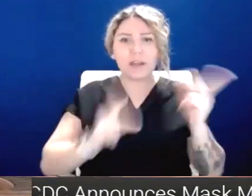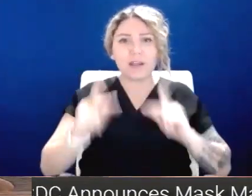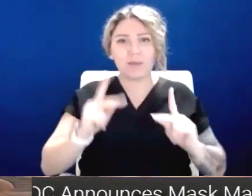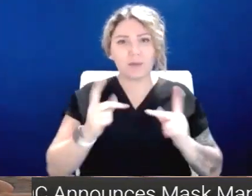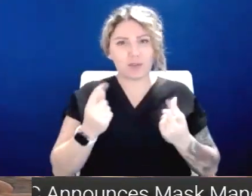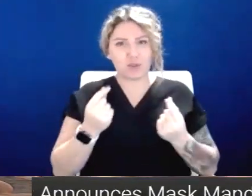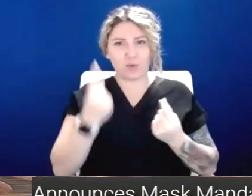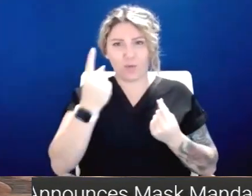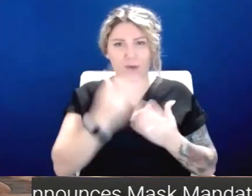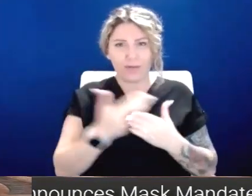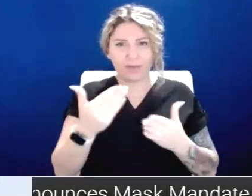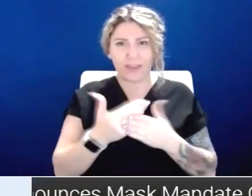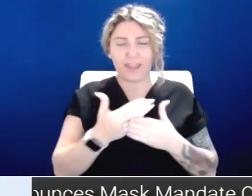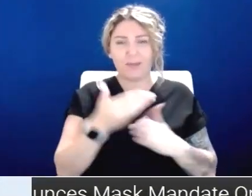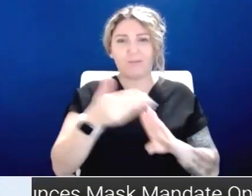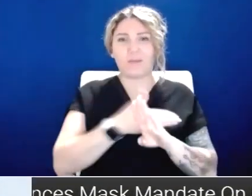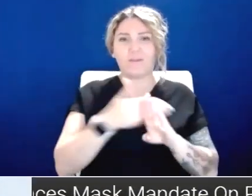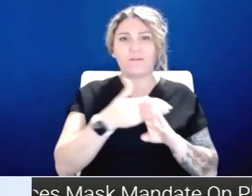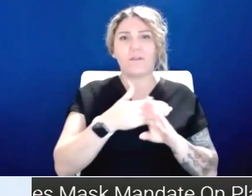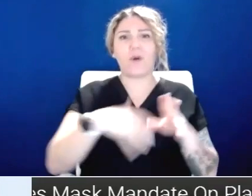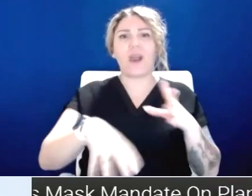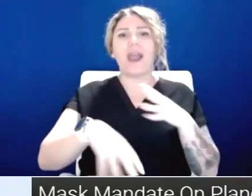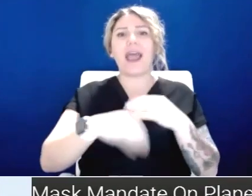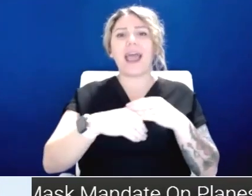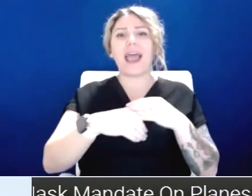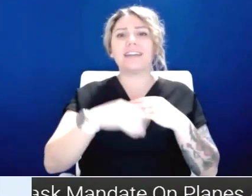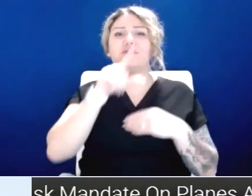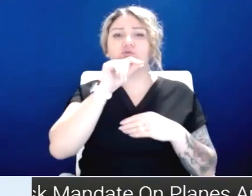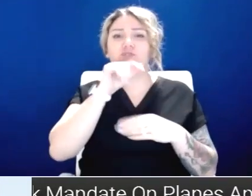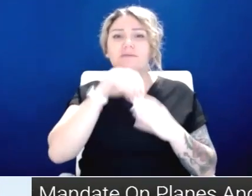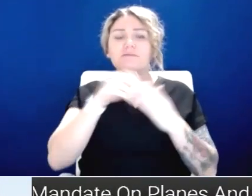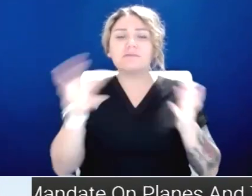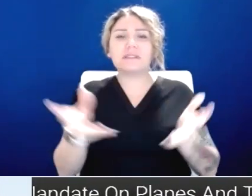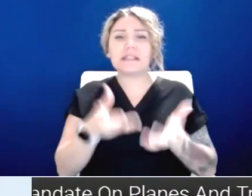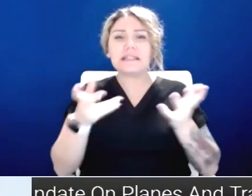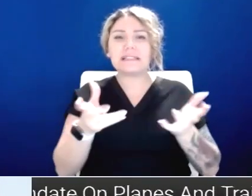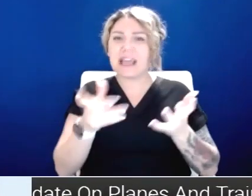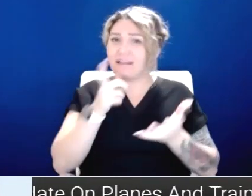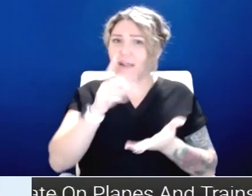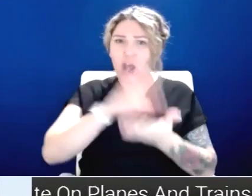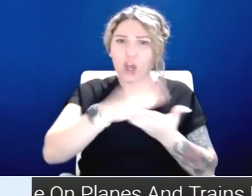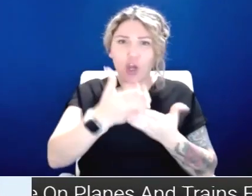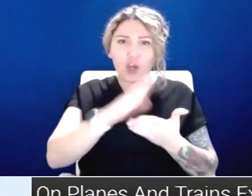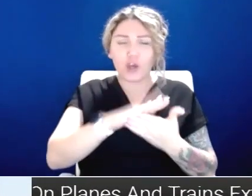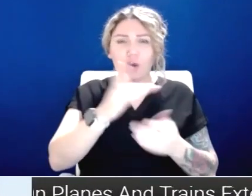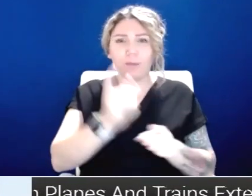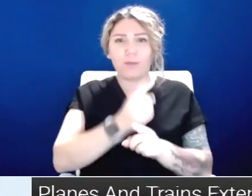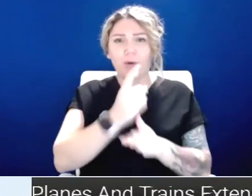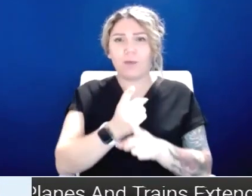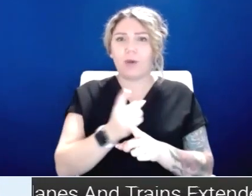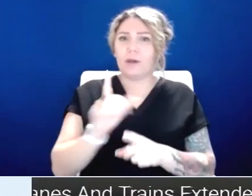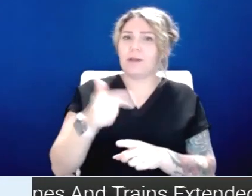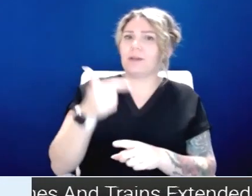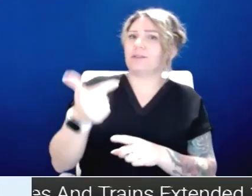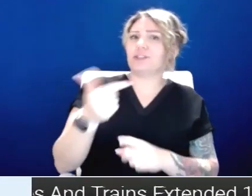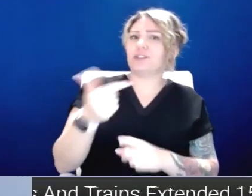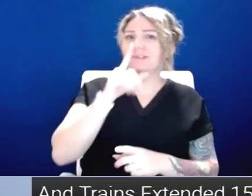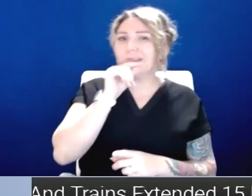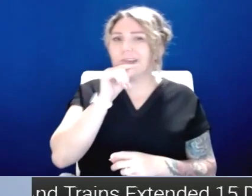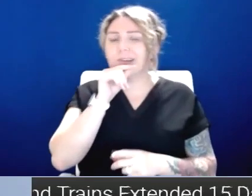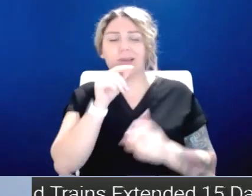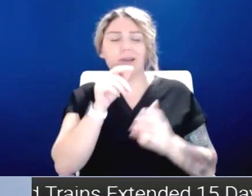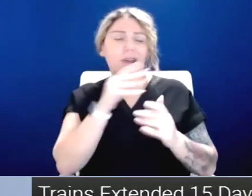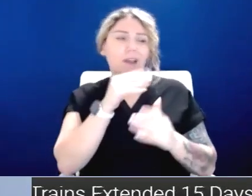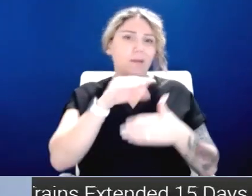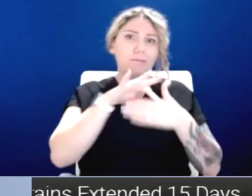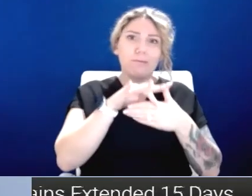adding chicken to their salads. They're not cooking it properly. So Doc Hawk, I know people are turning to chicken now because we know that gas prices are up and meat prices are up.